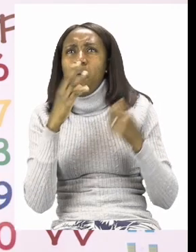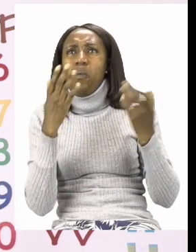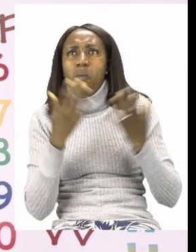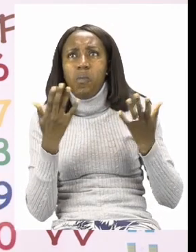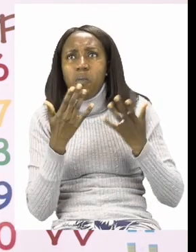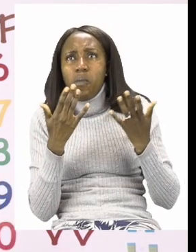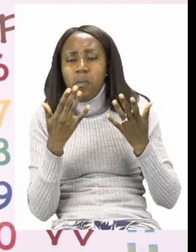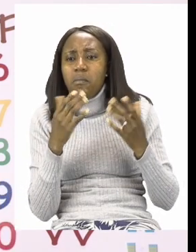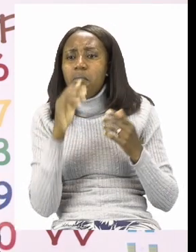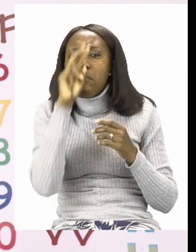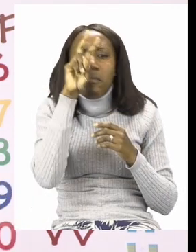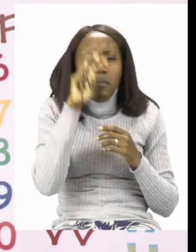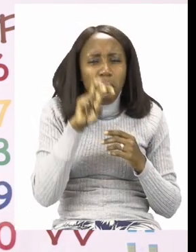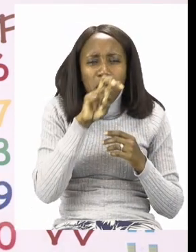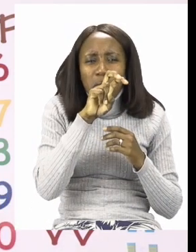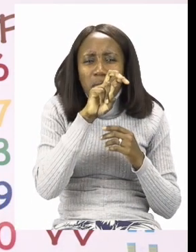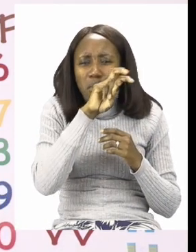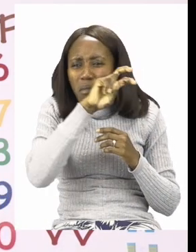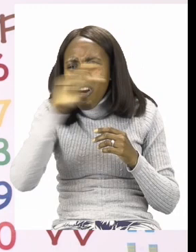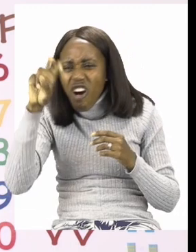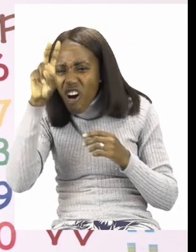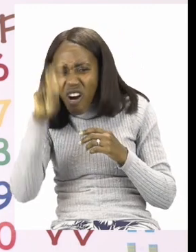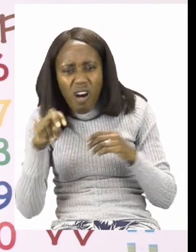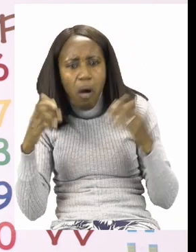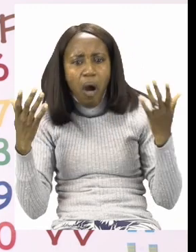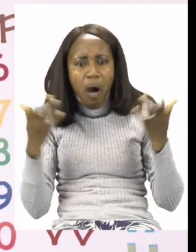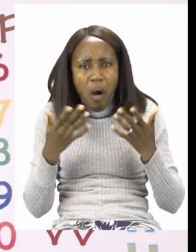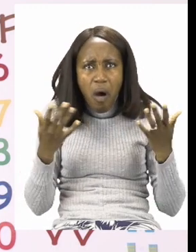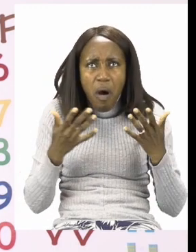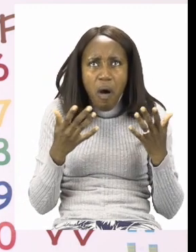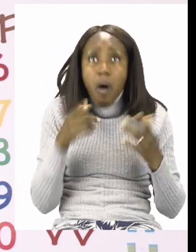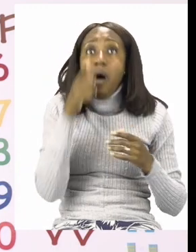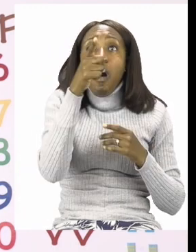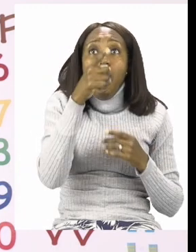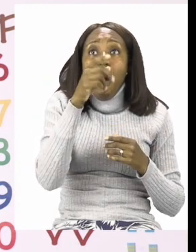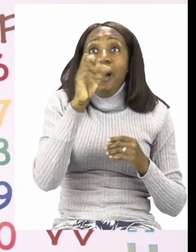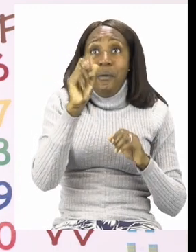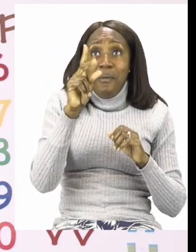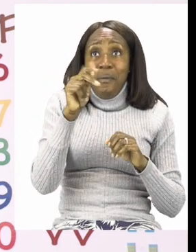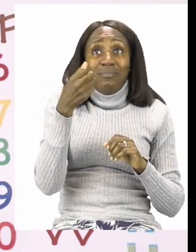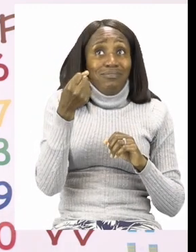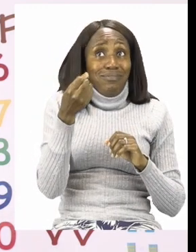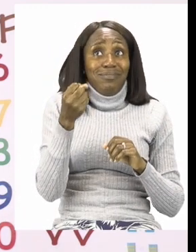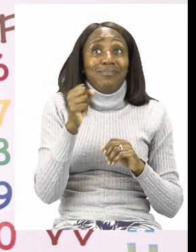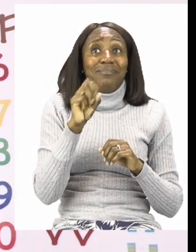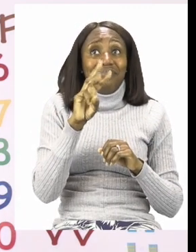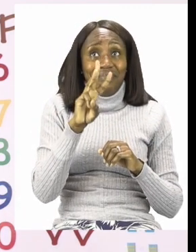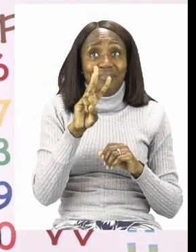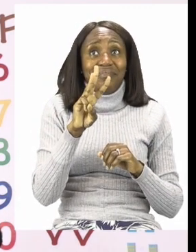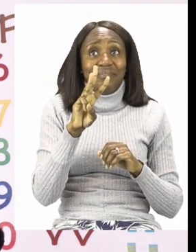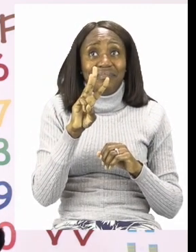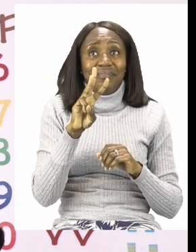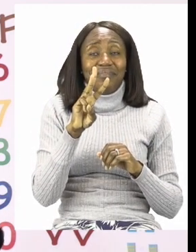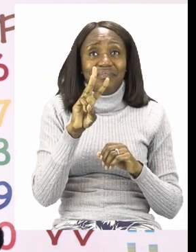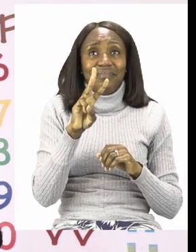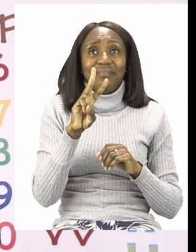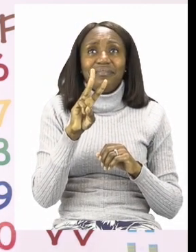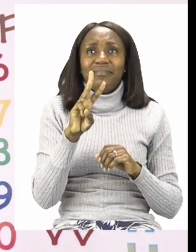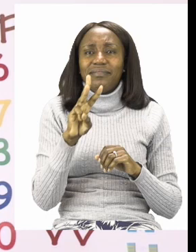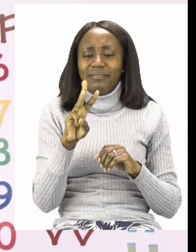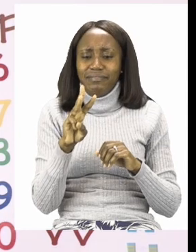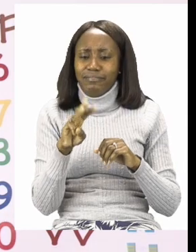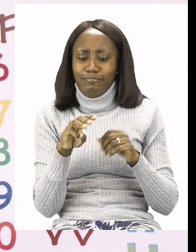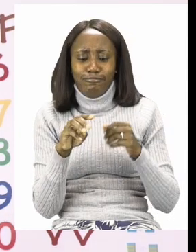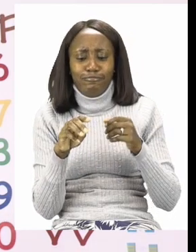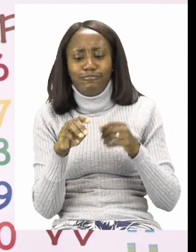find another W? Oh, yes. Over there, we have another W. And then we look at the second